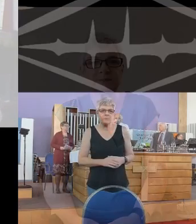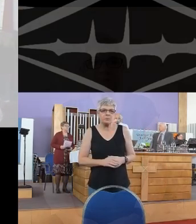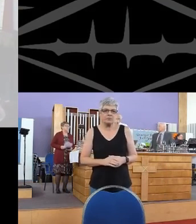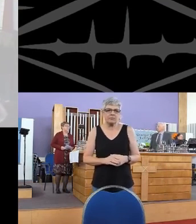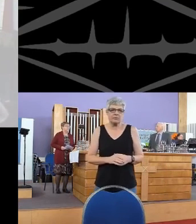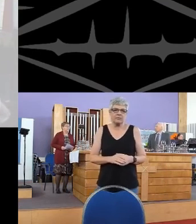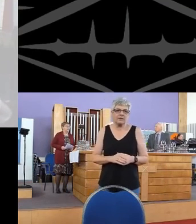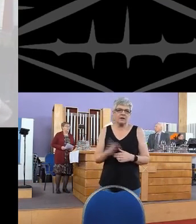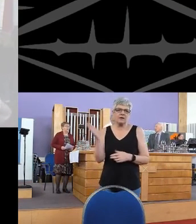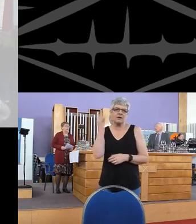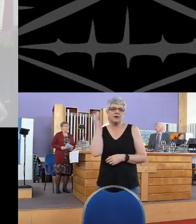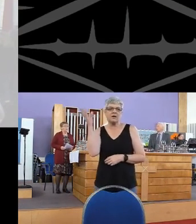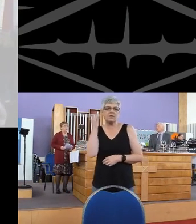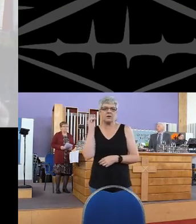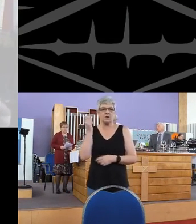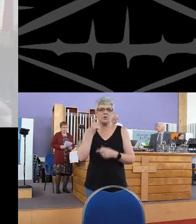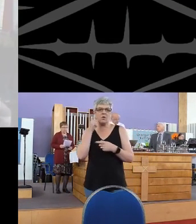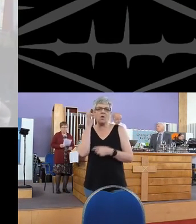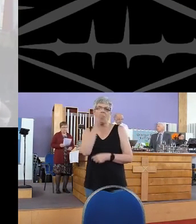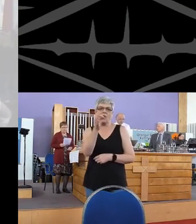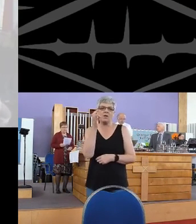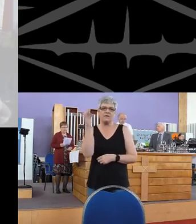Thank you.